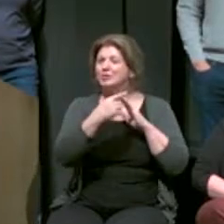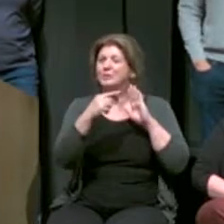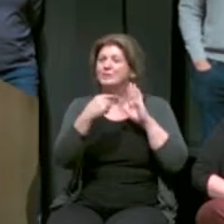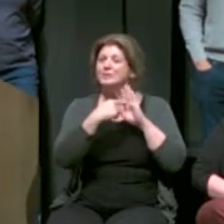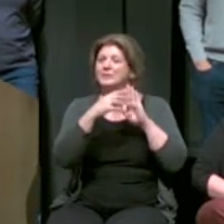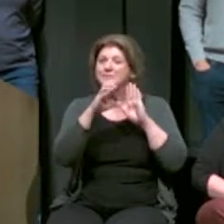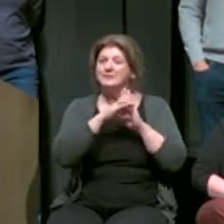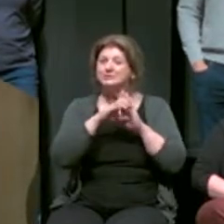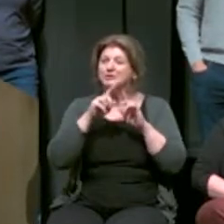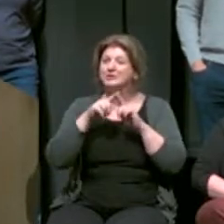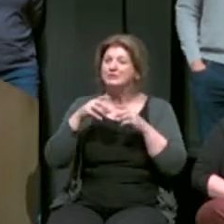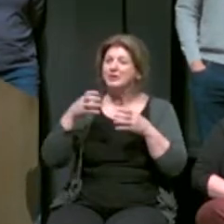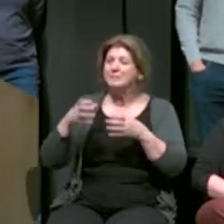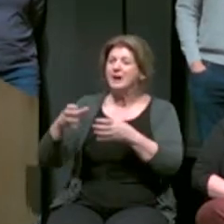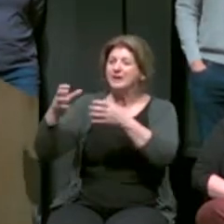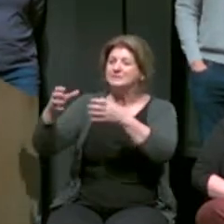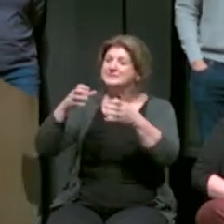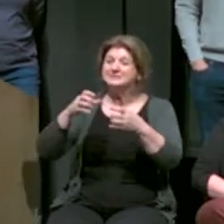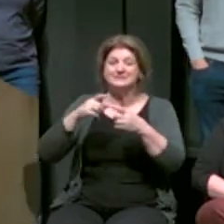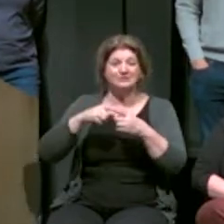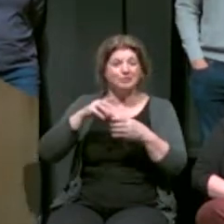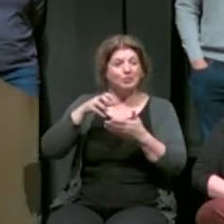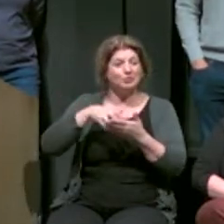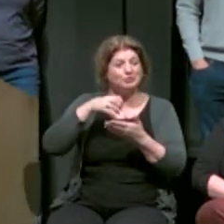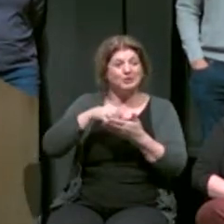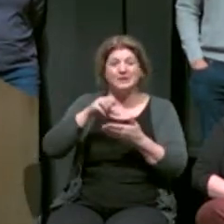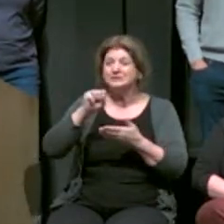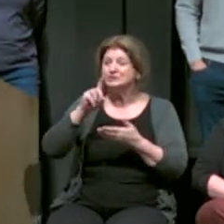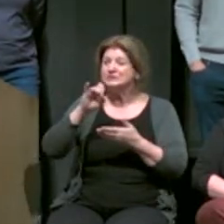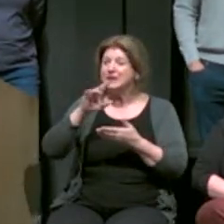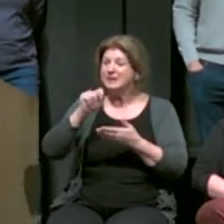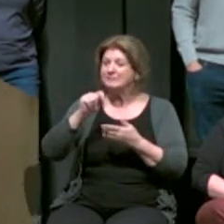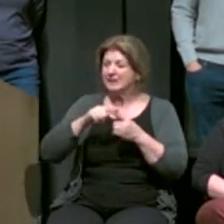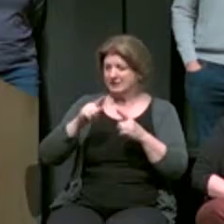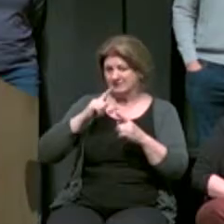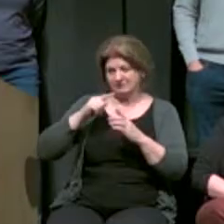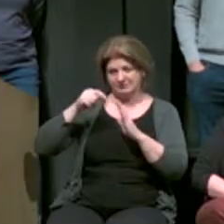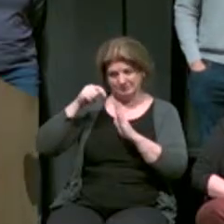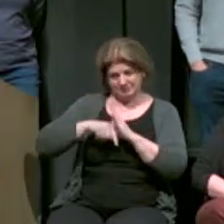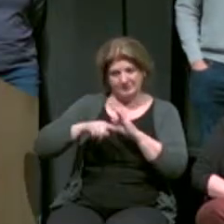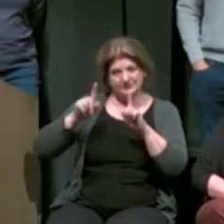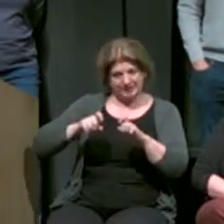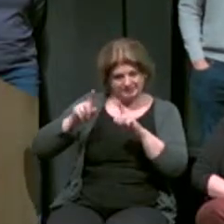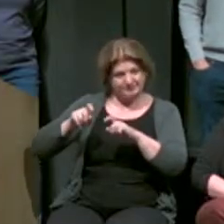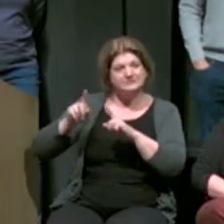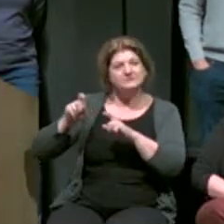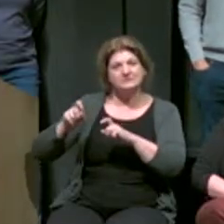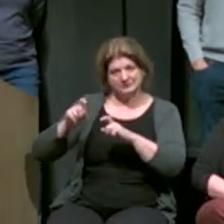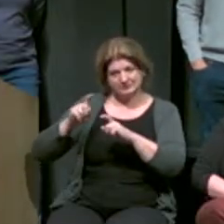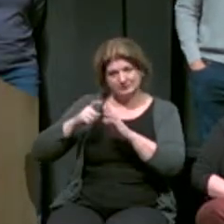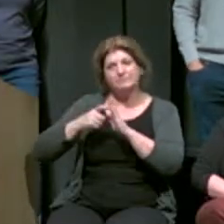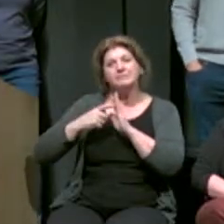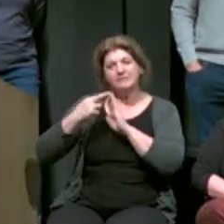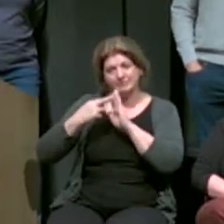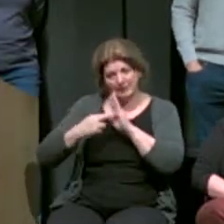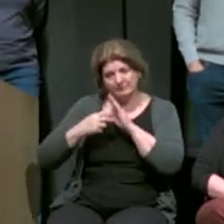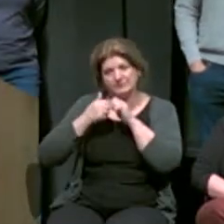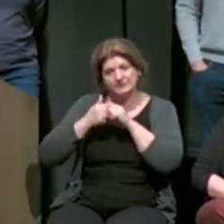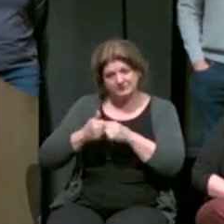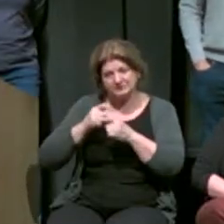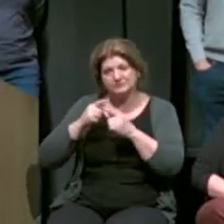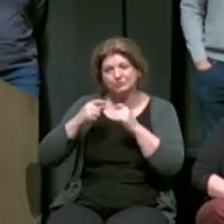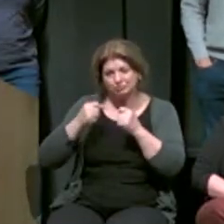of the different placement plots of the dredge sediment. There's a lot of testing to make sure that it's meeting strength requirements and meeting